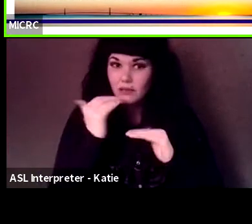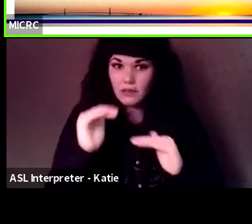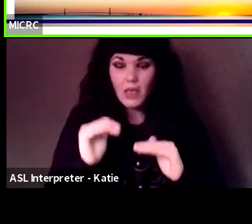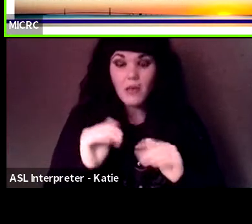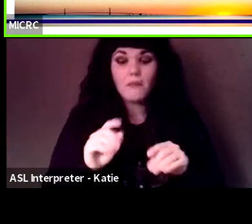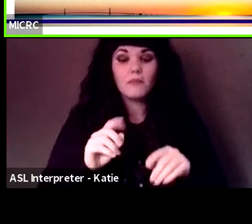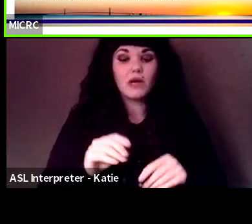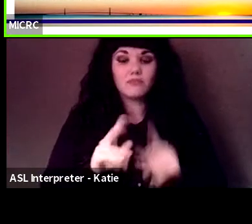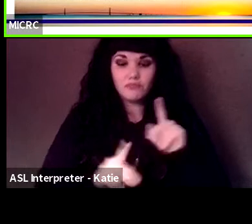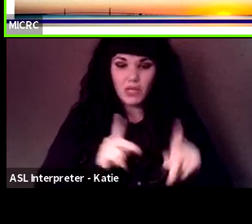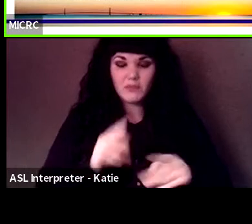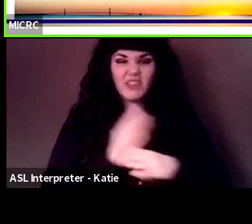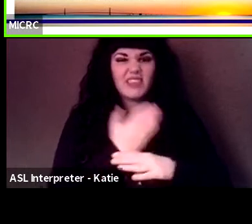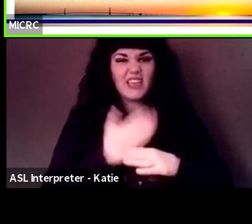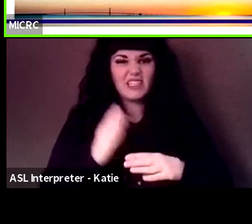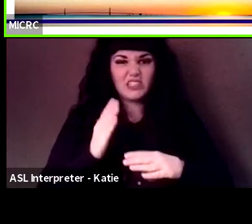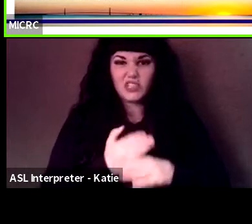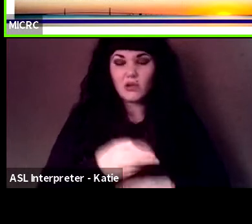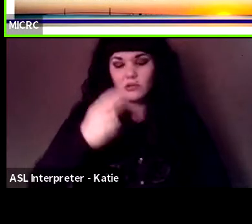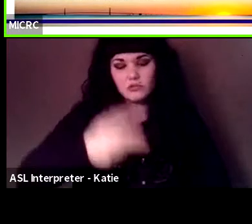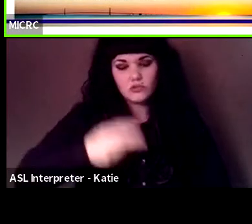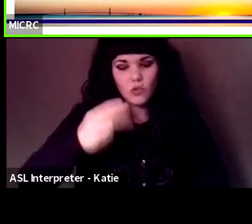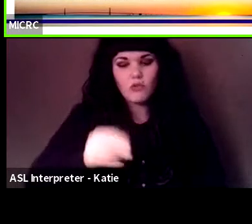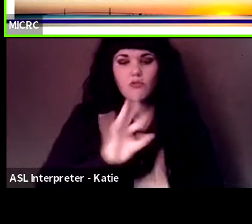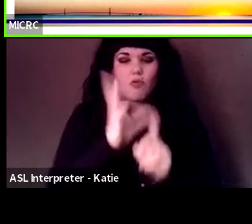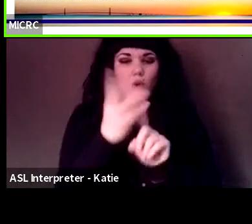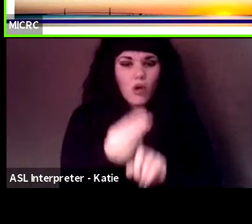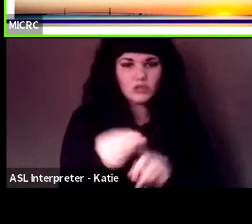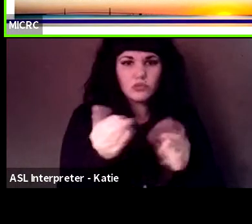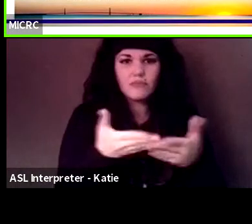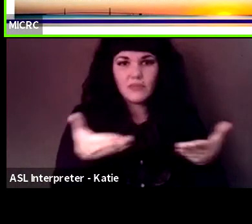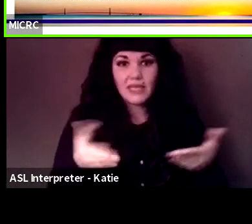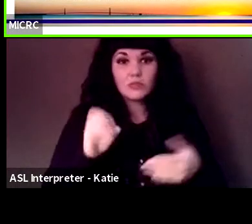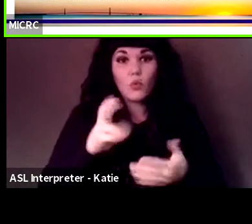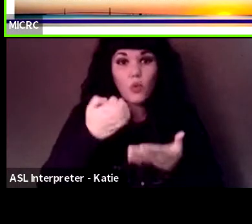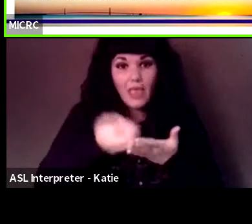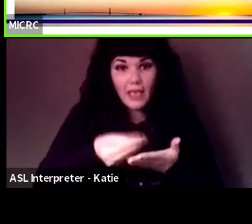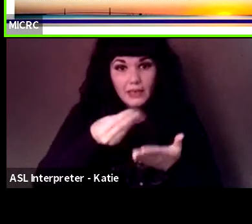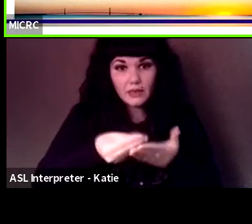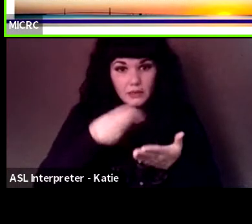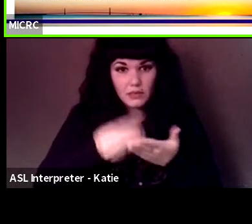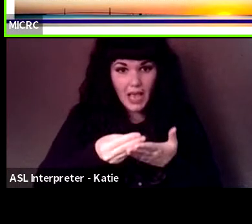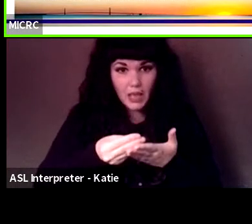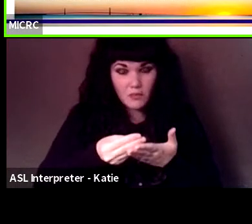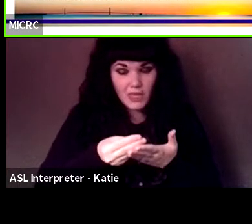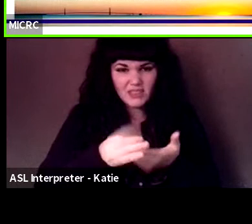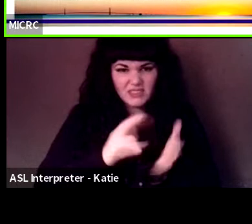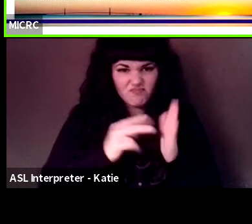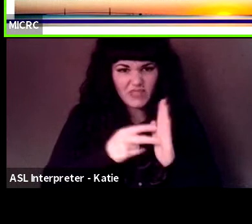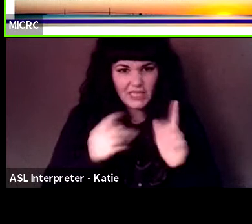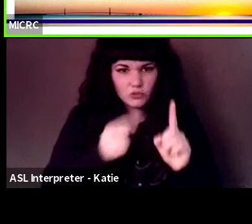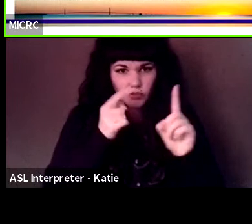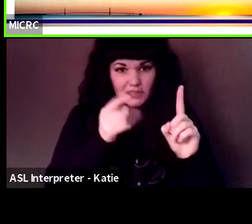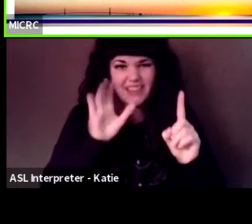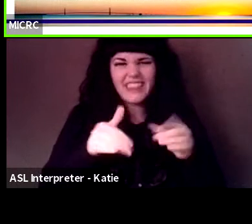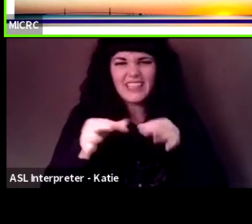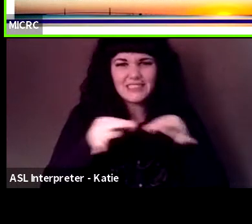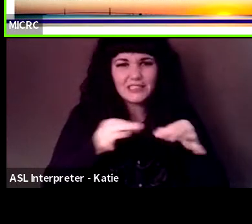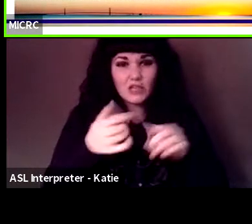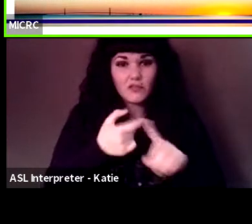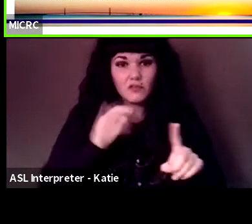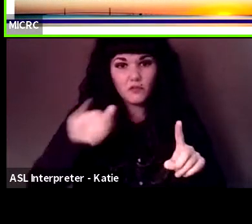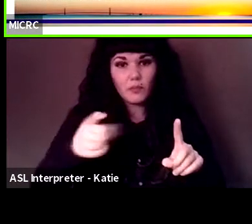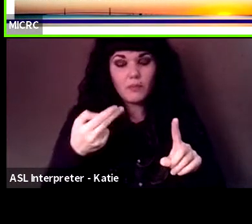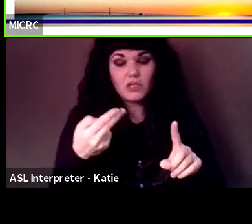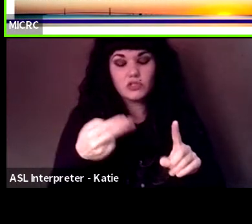historical characteristics or economic interests. That is the definition that's in the Michigan Constitution. Also,